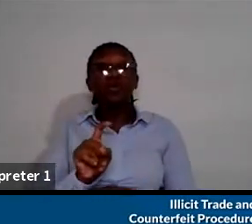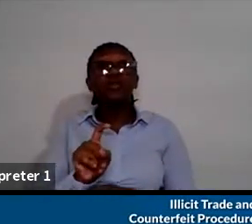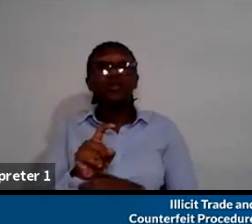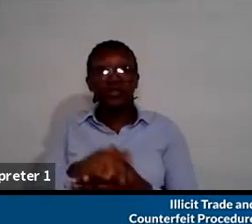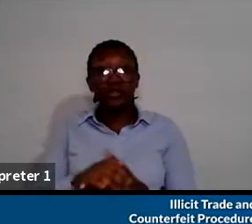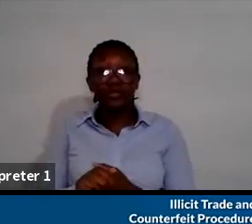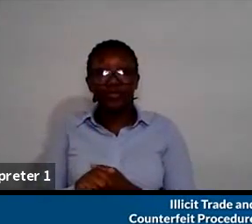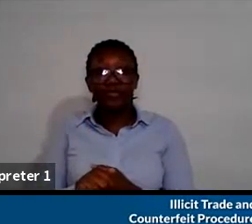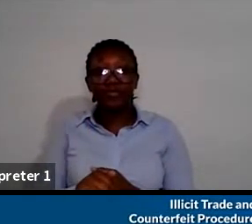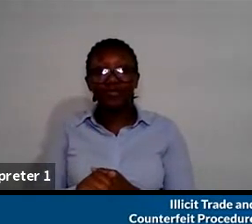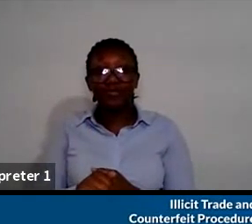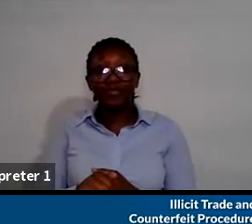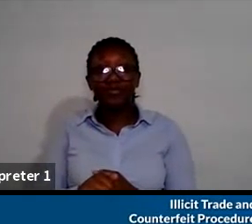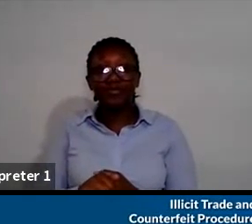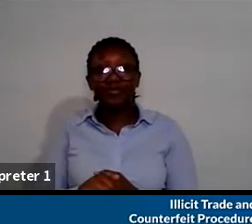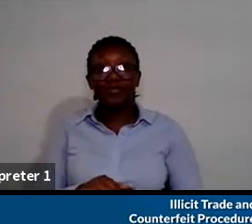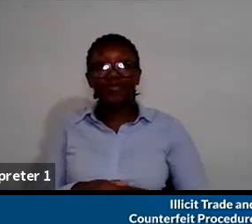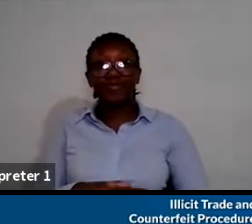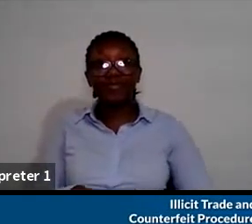ask